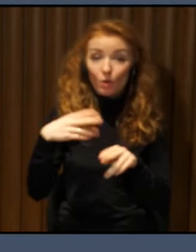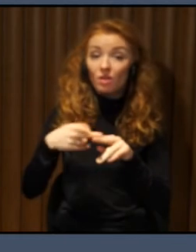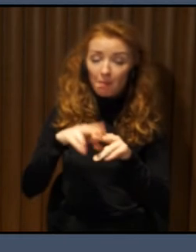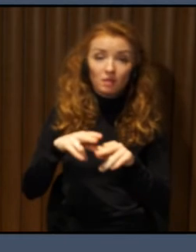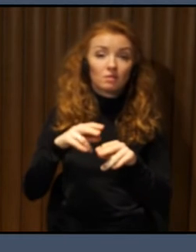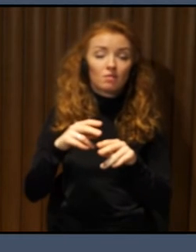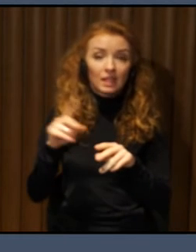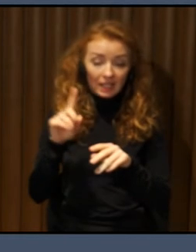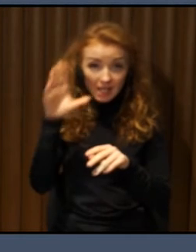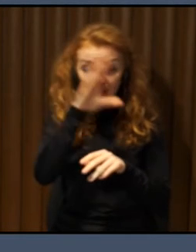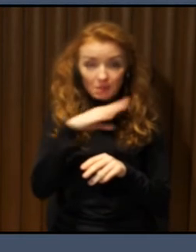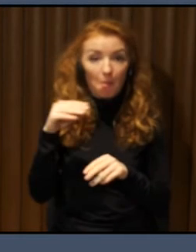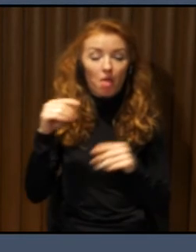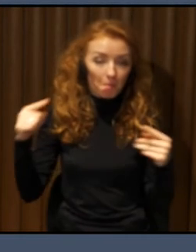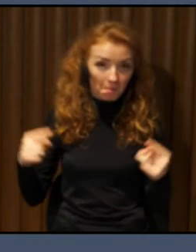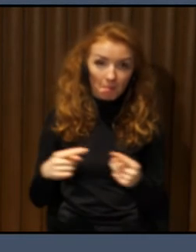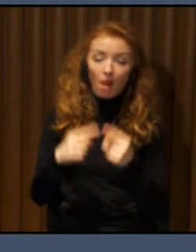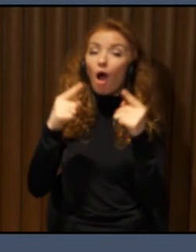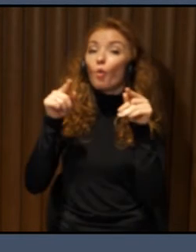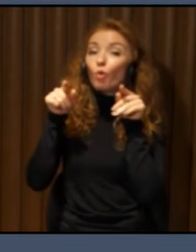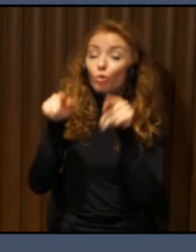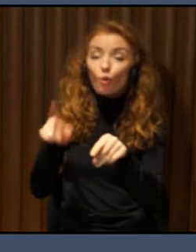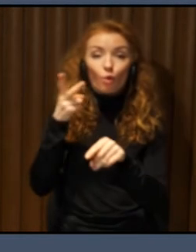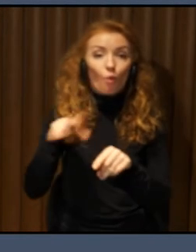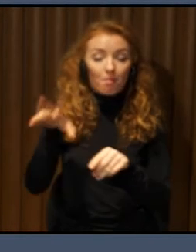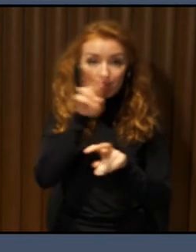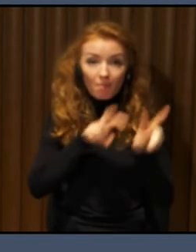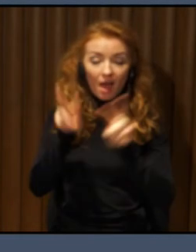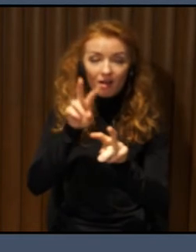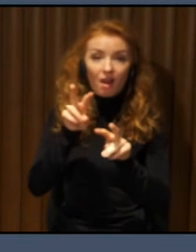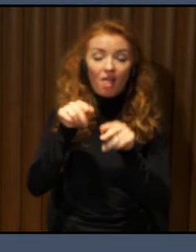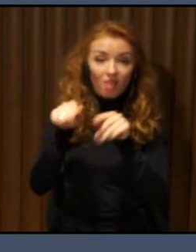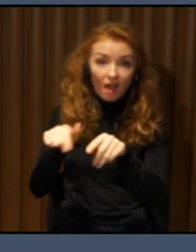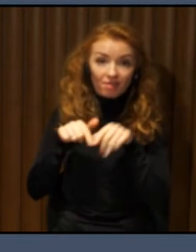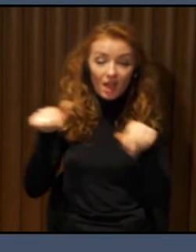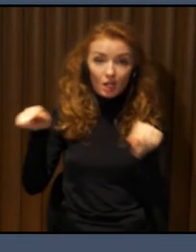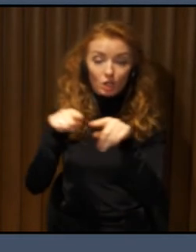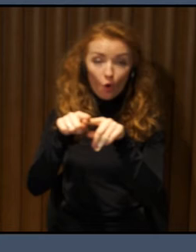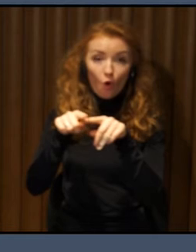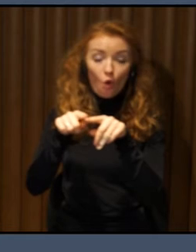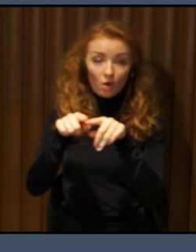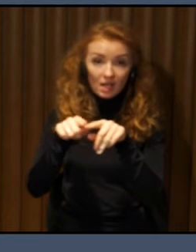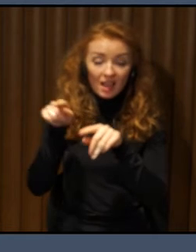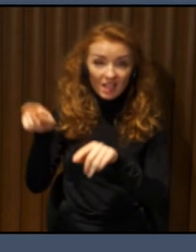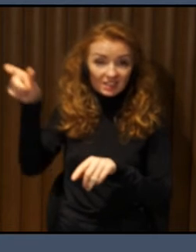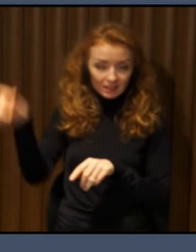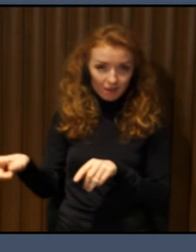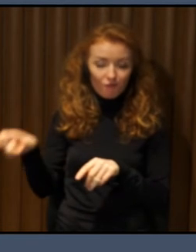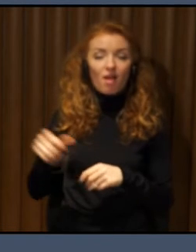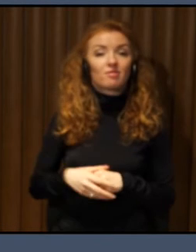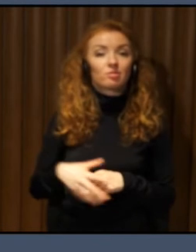cities and how they operate in the social sector. So Toronto, you may know of it, biggest city in Canada. We've mapped that city. We know there's